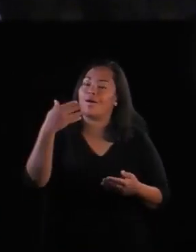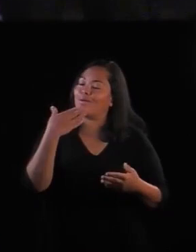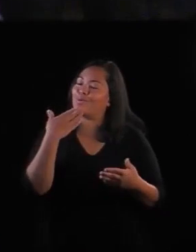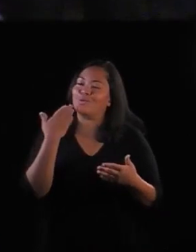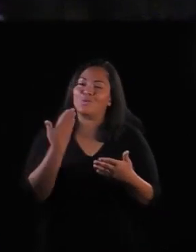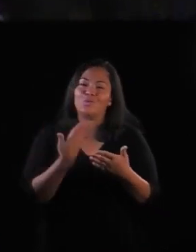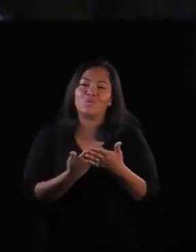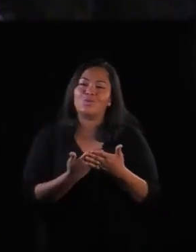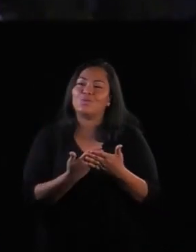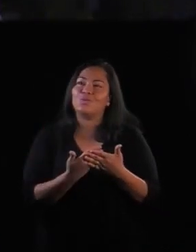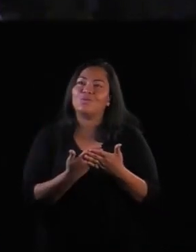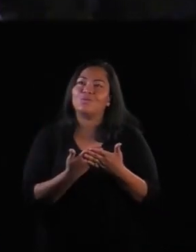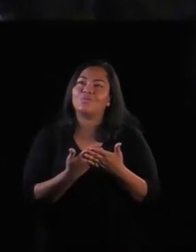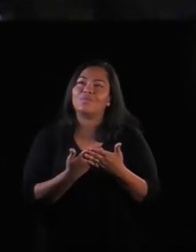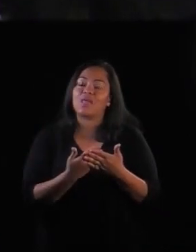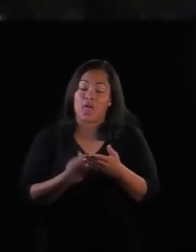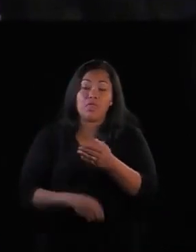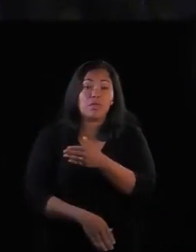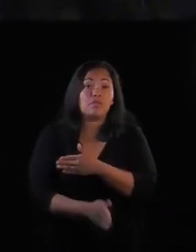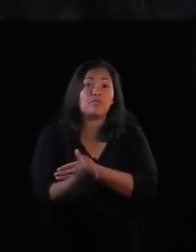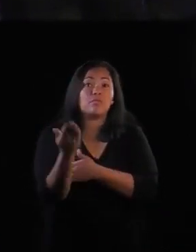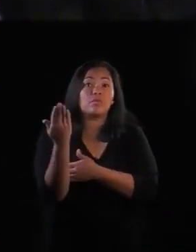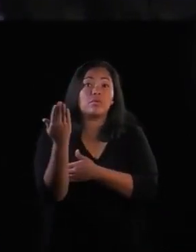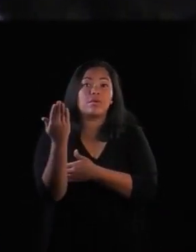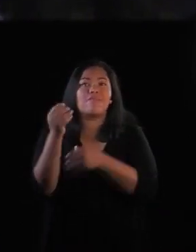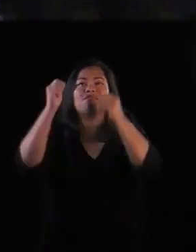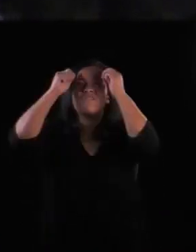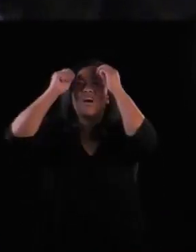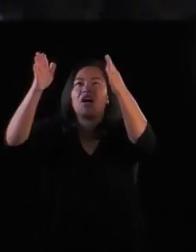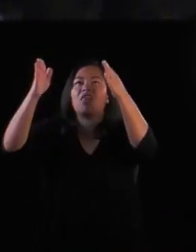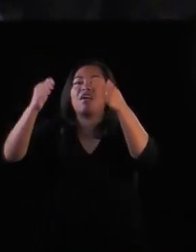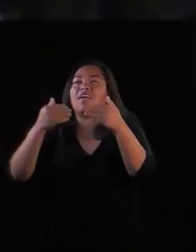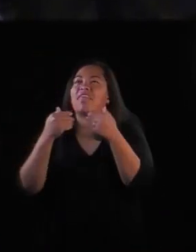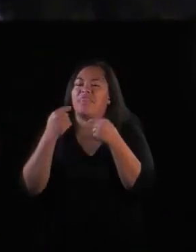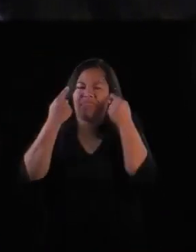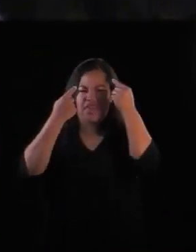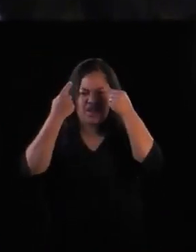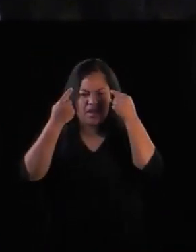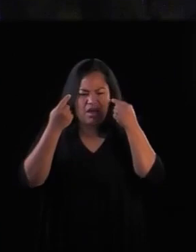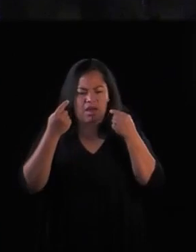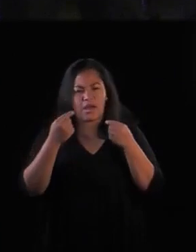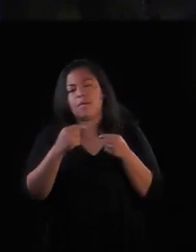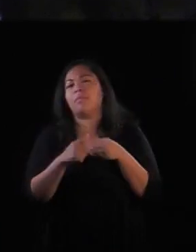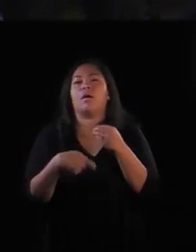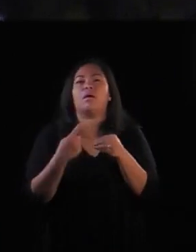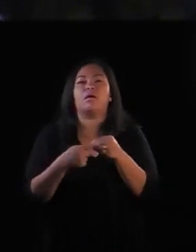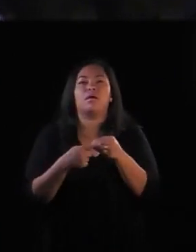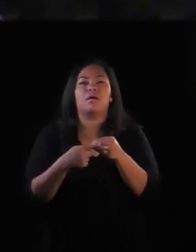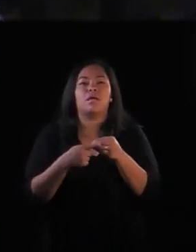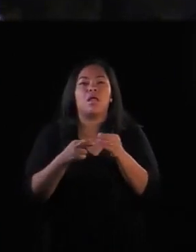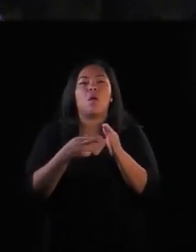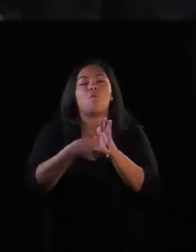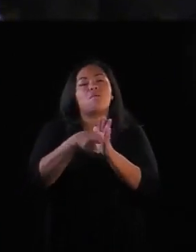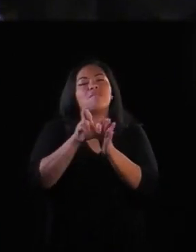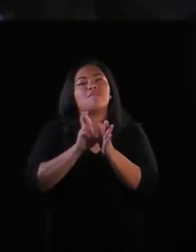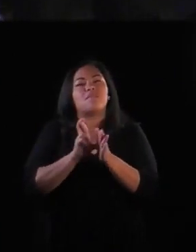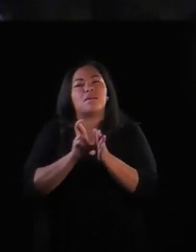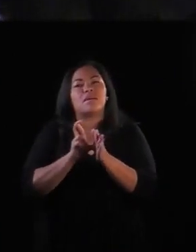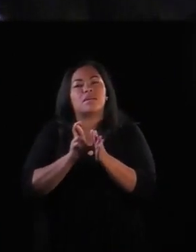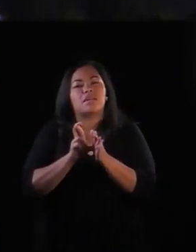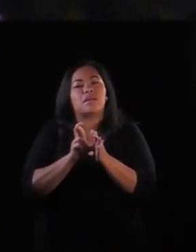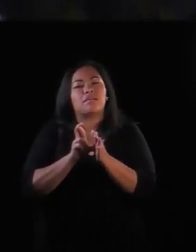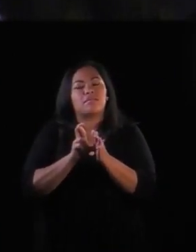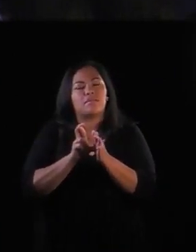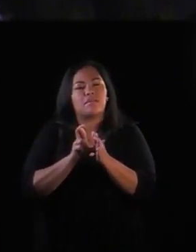good. This morning, Father, I think of just reflecting. I think,